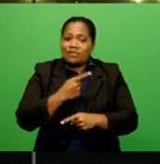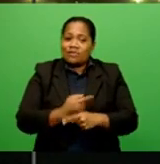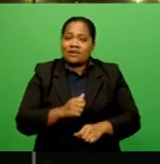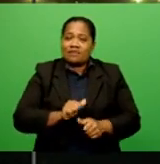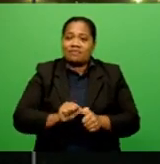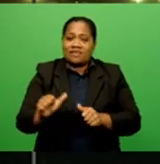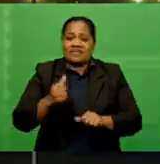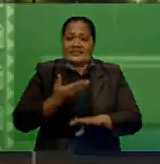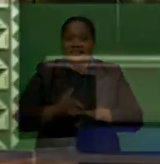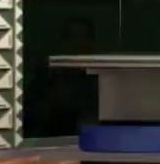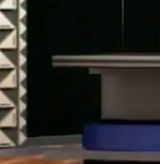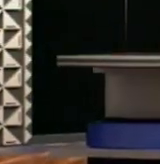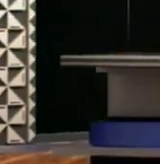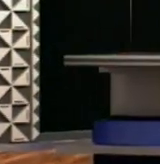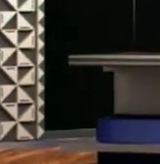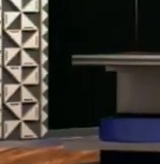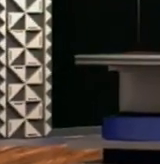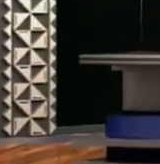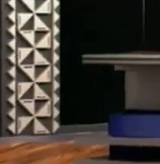Good night.